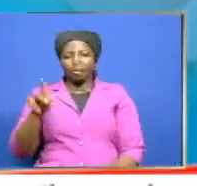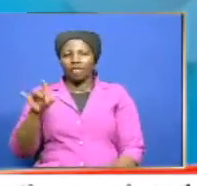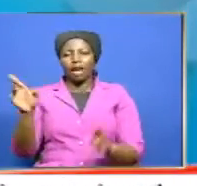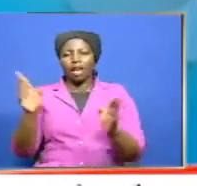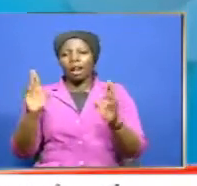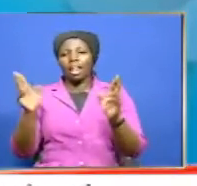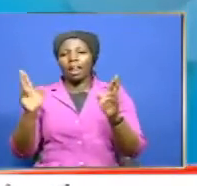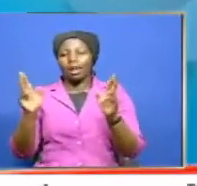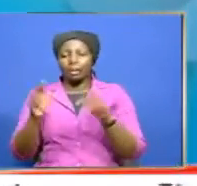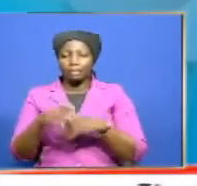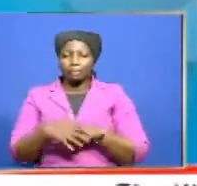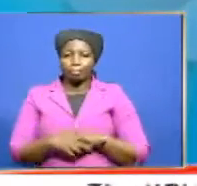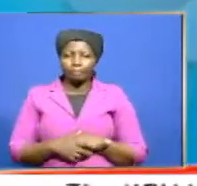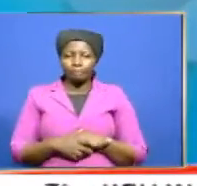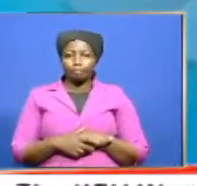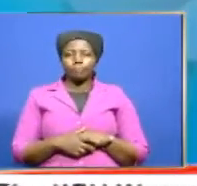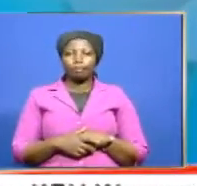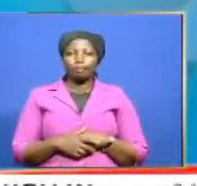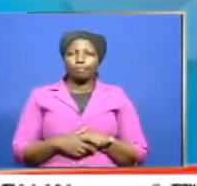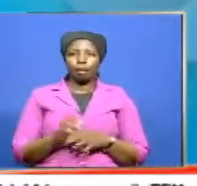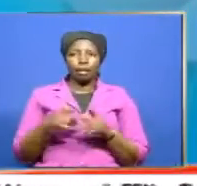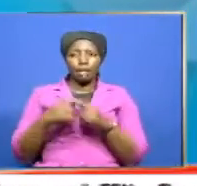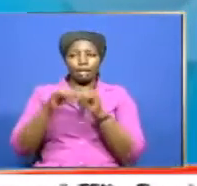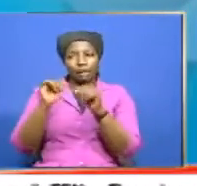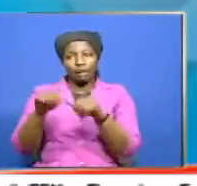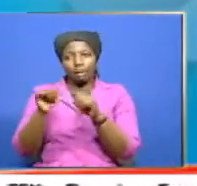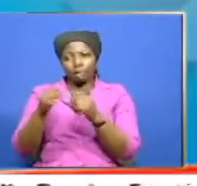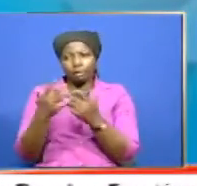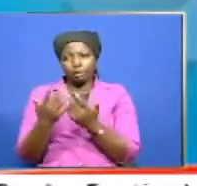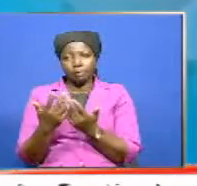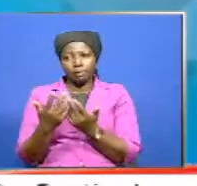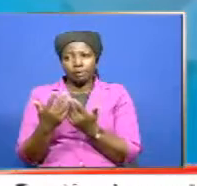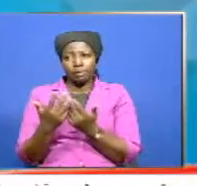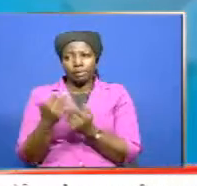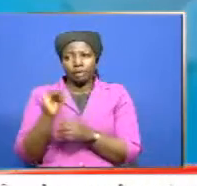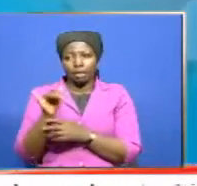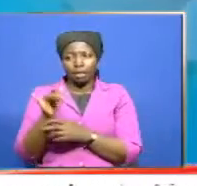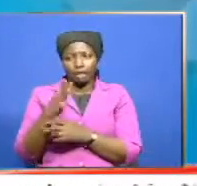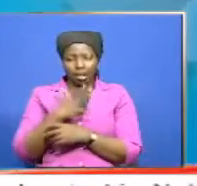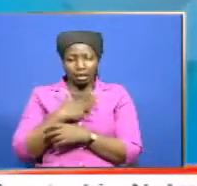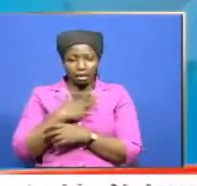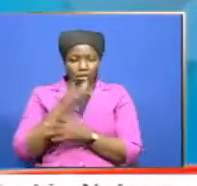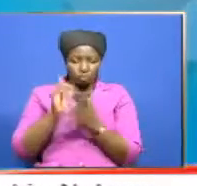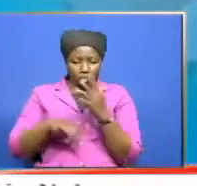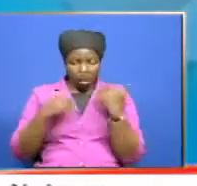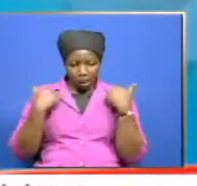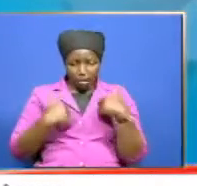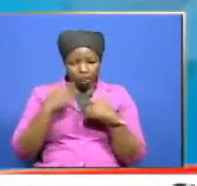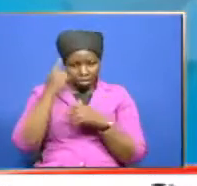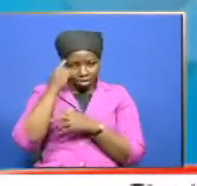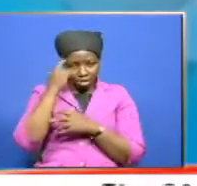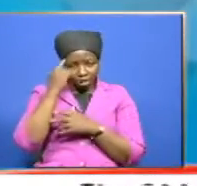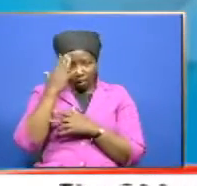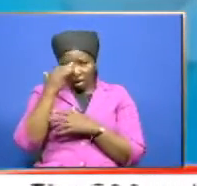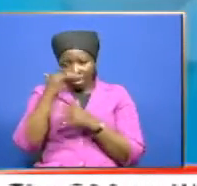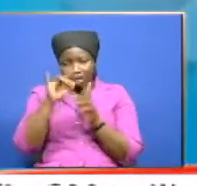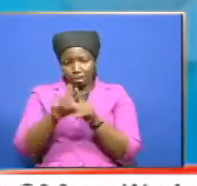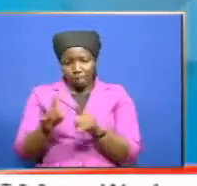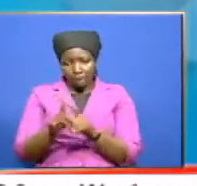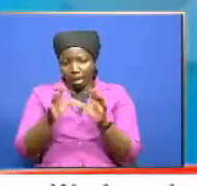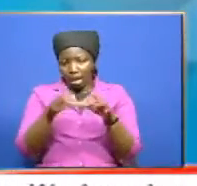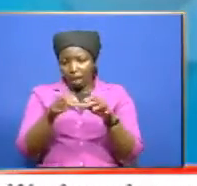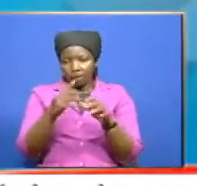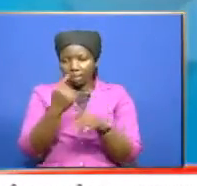then so be it, then they will be able to come in. So that is my take on it, because as clubs, every club took a